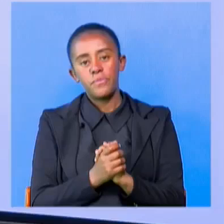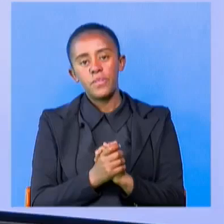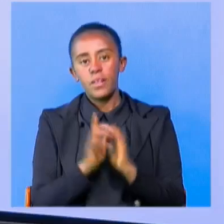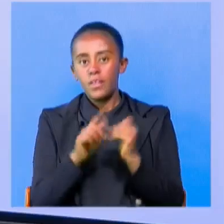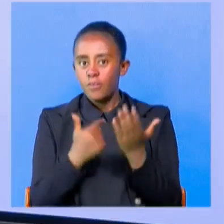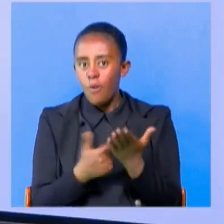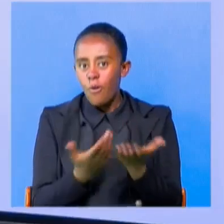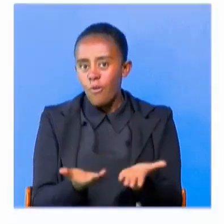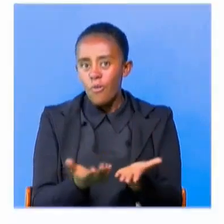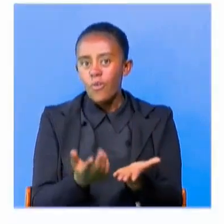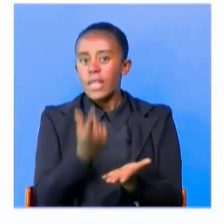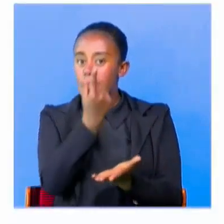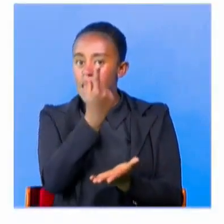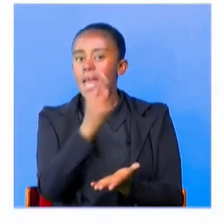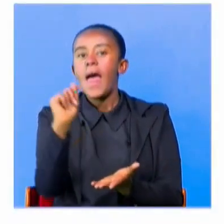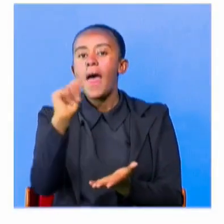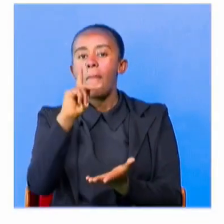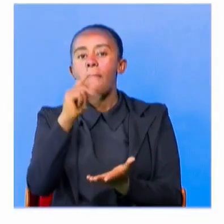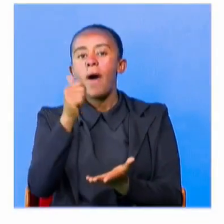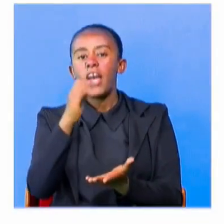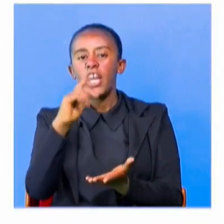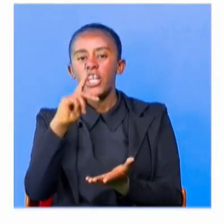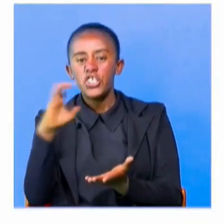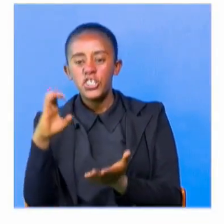So the package